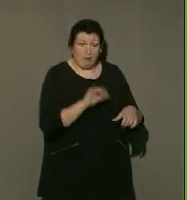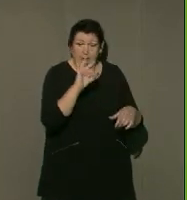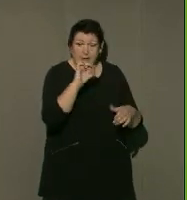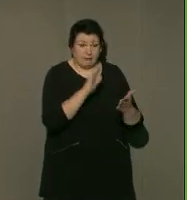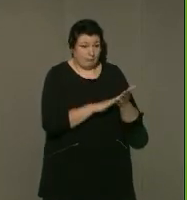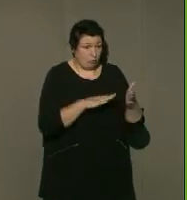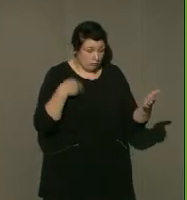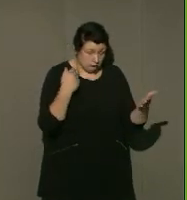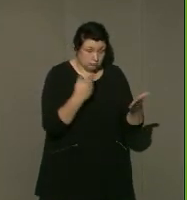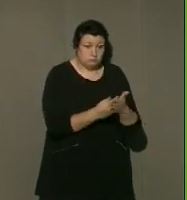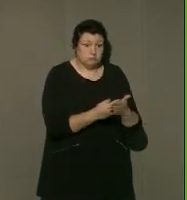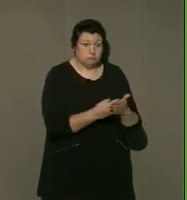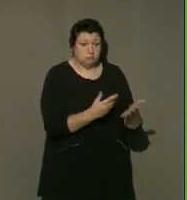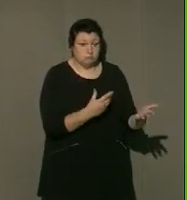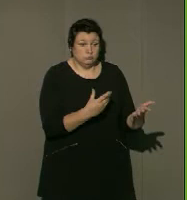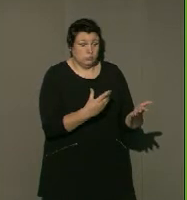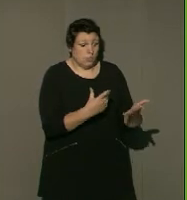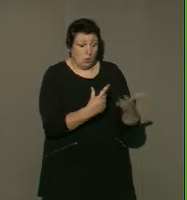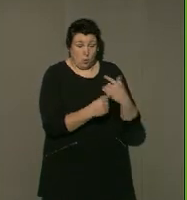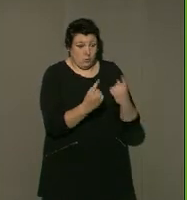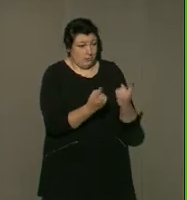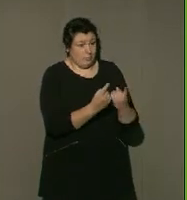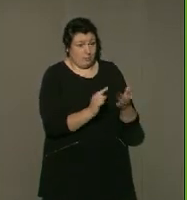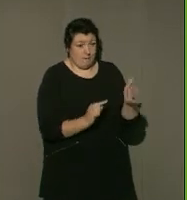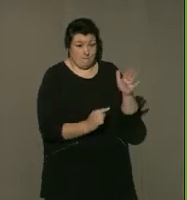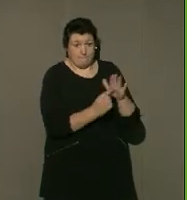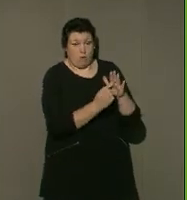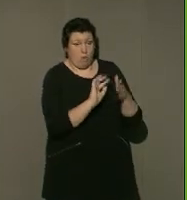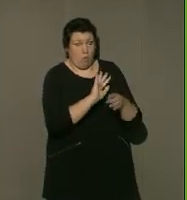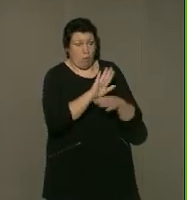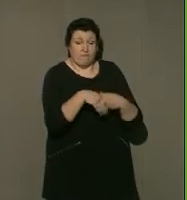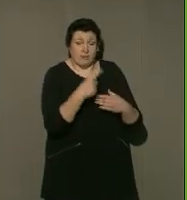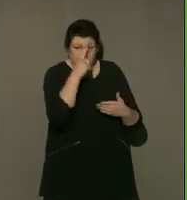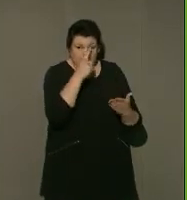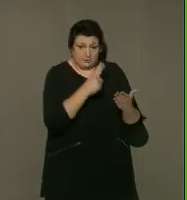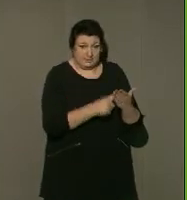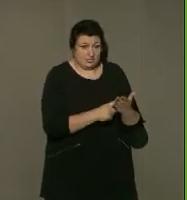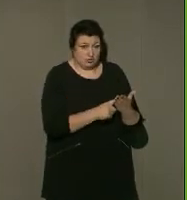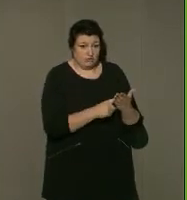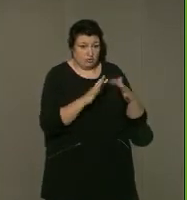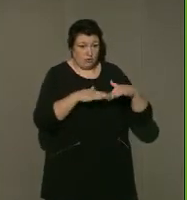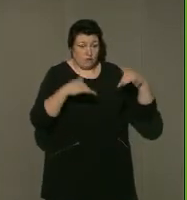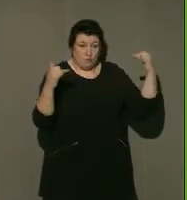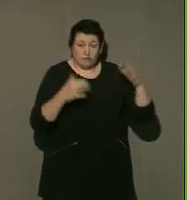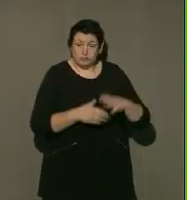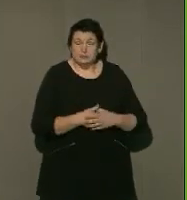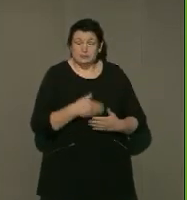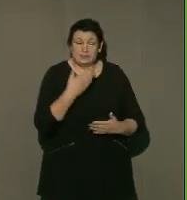only thing we can think of that takes priority over a decision of conference. Thank you.